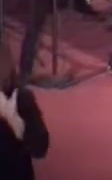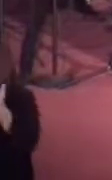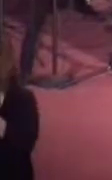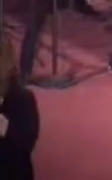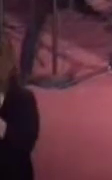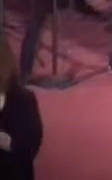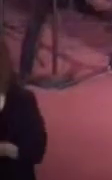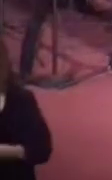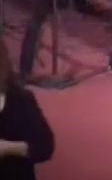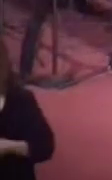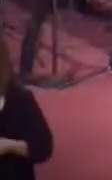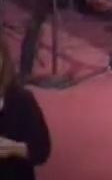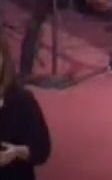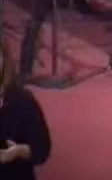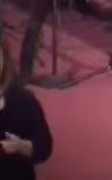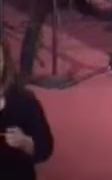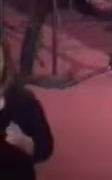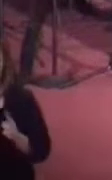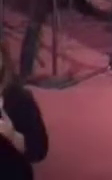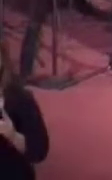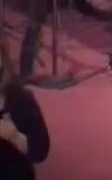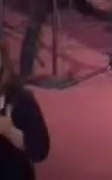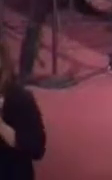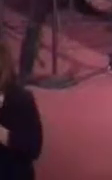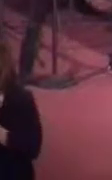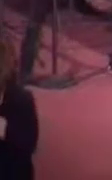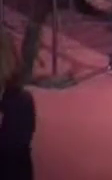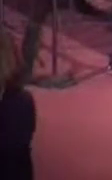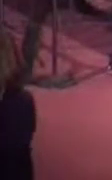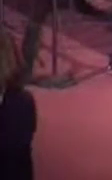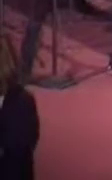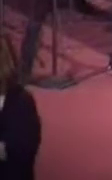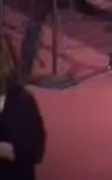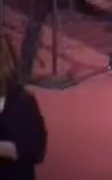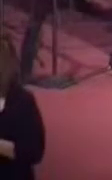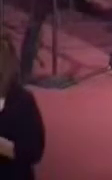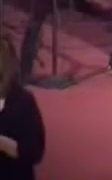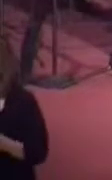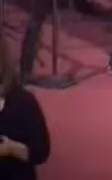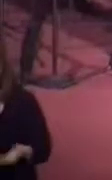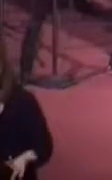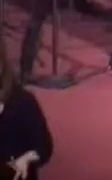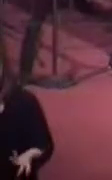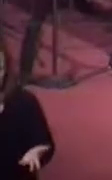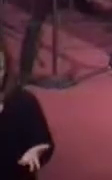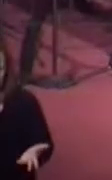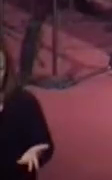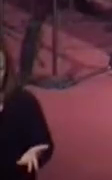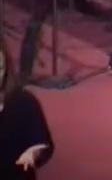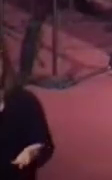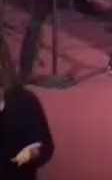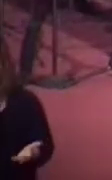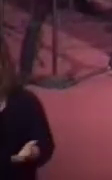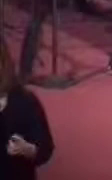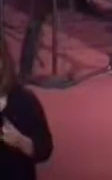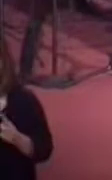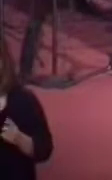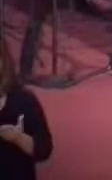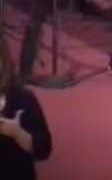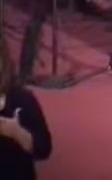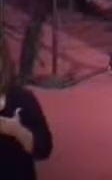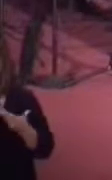God. And look what Daniel prayed. God, I thank you. What did he have to be thankful for? I mean, the guy was on the verge of